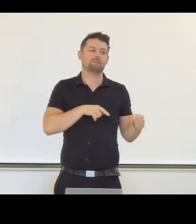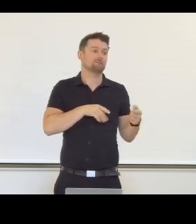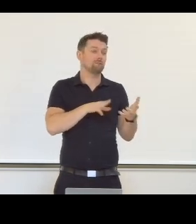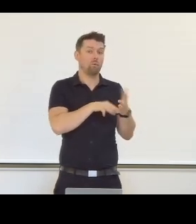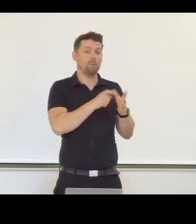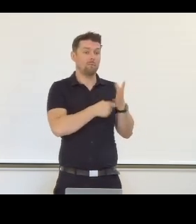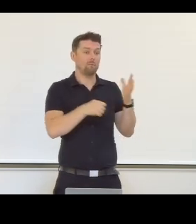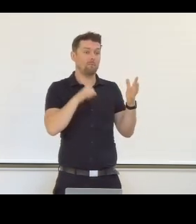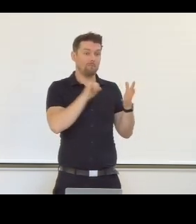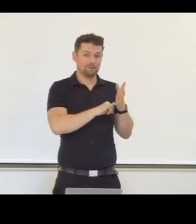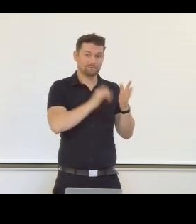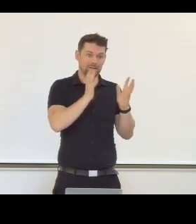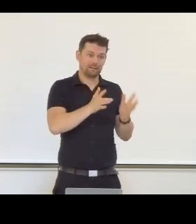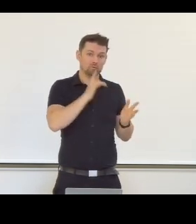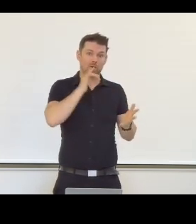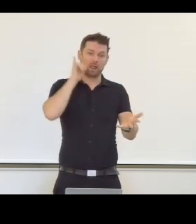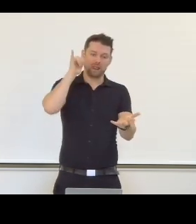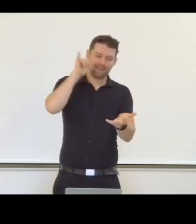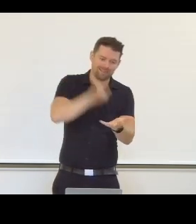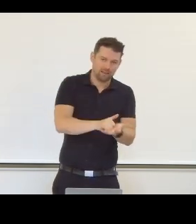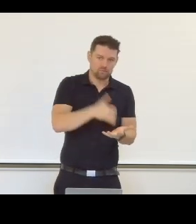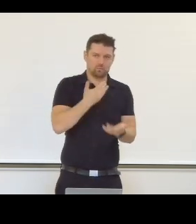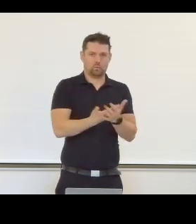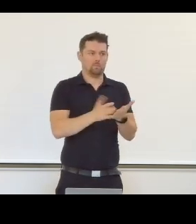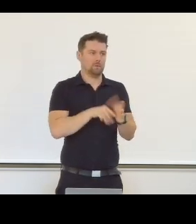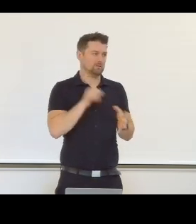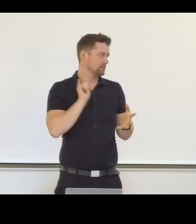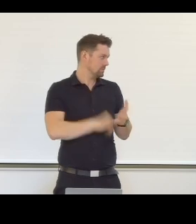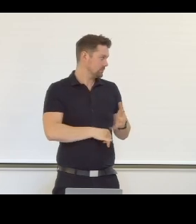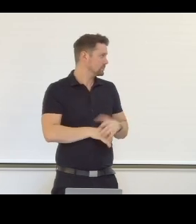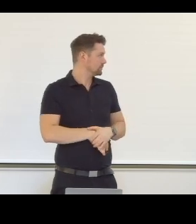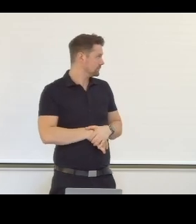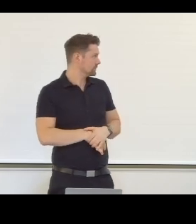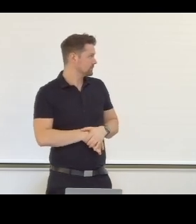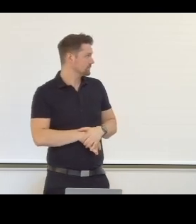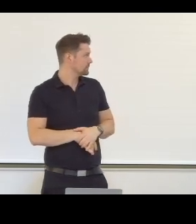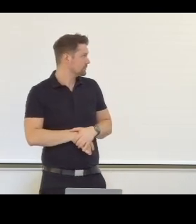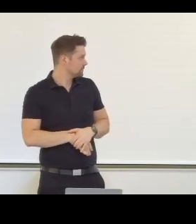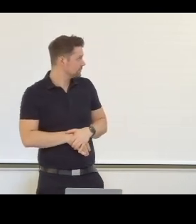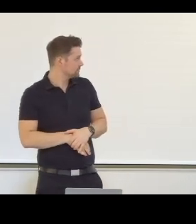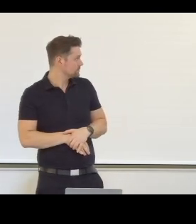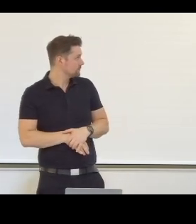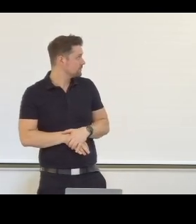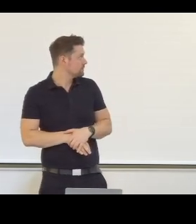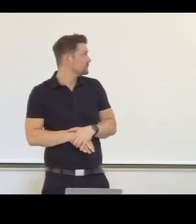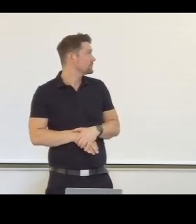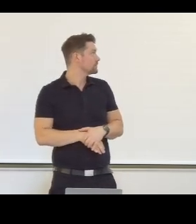actually land on Mars. Once again, brackets. And our Martian